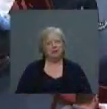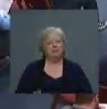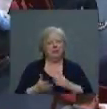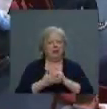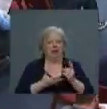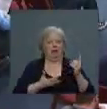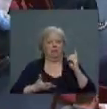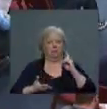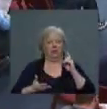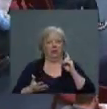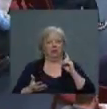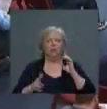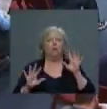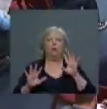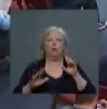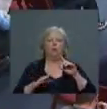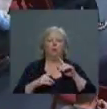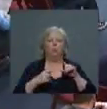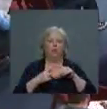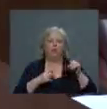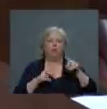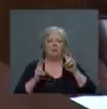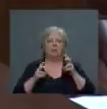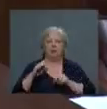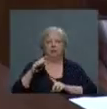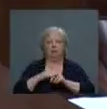last week when this came up,